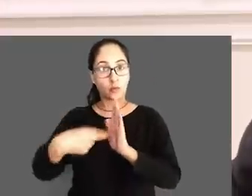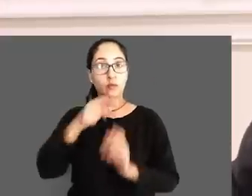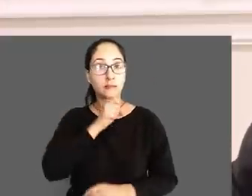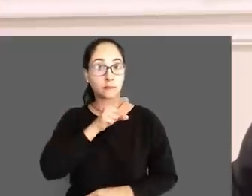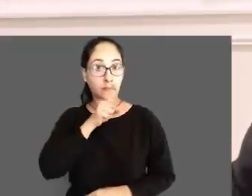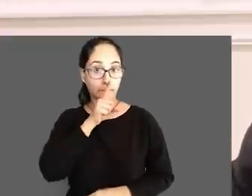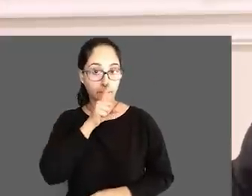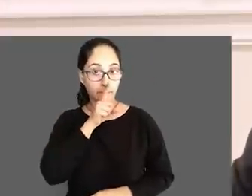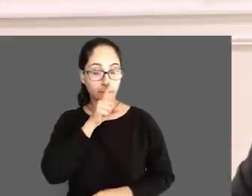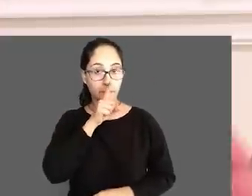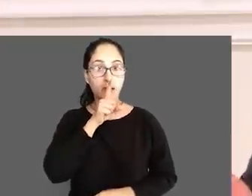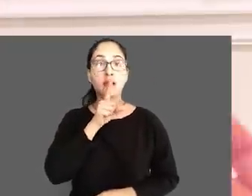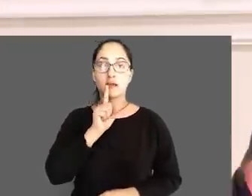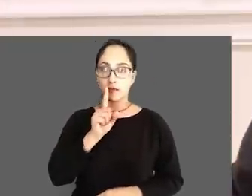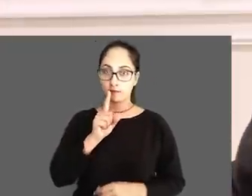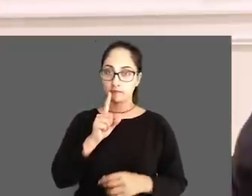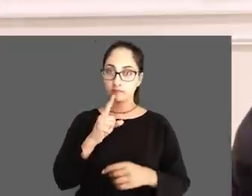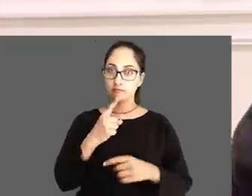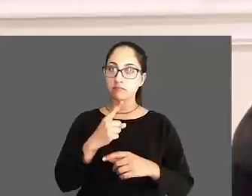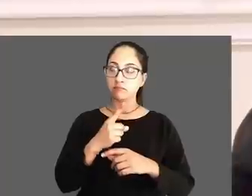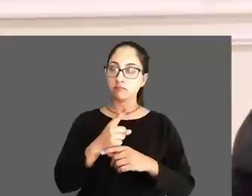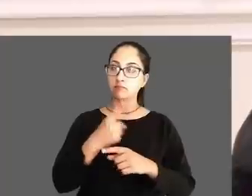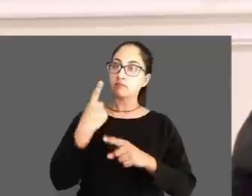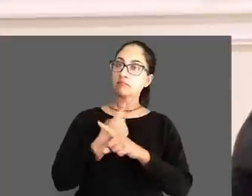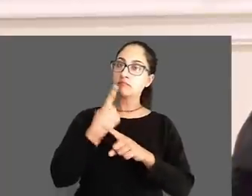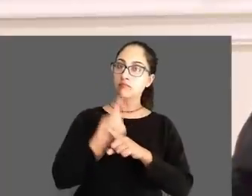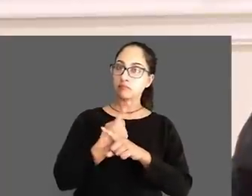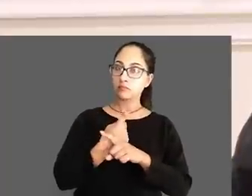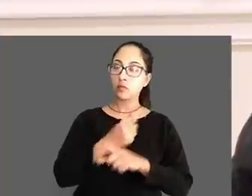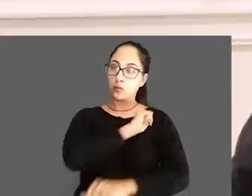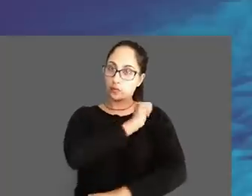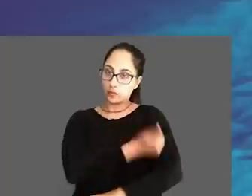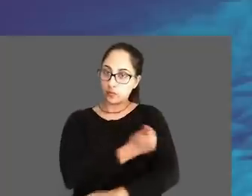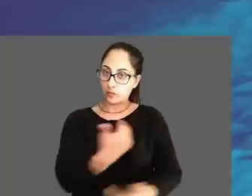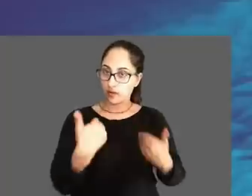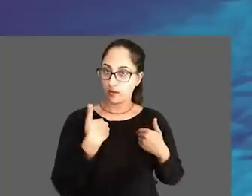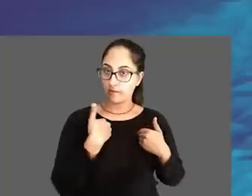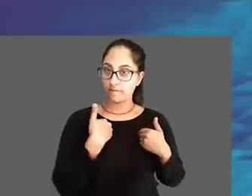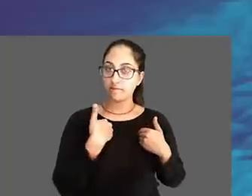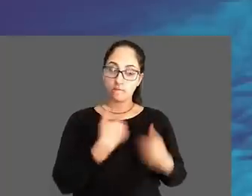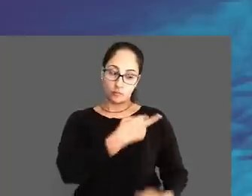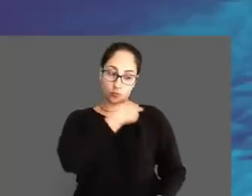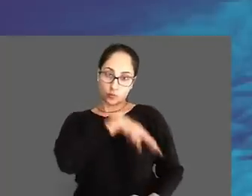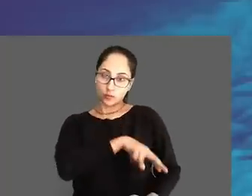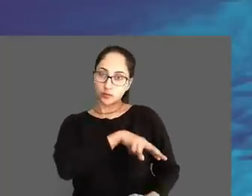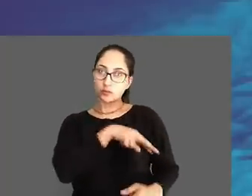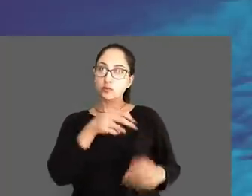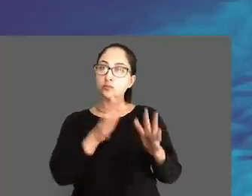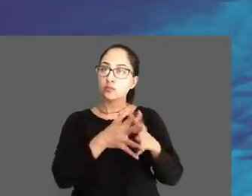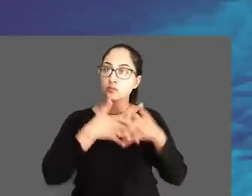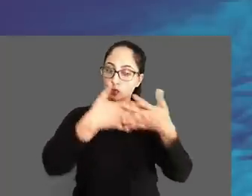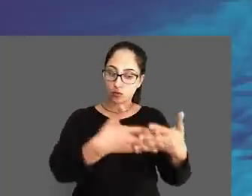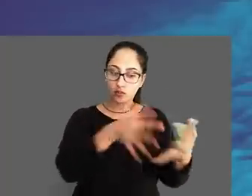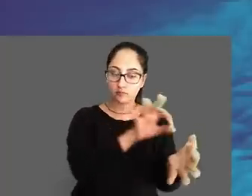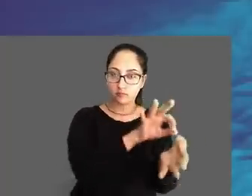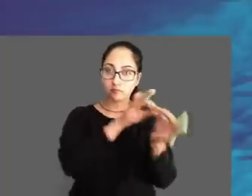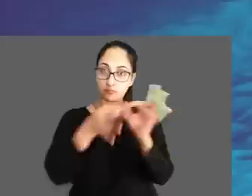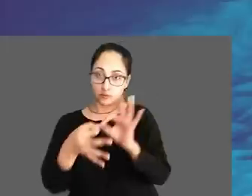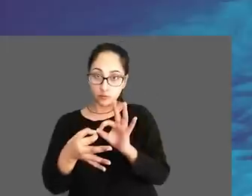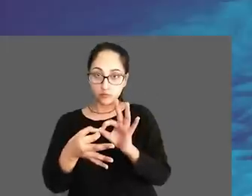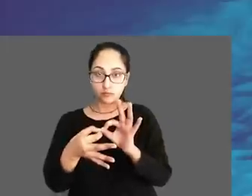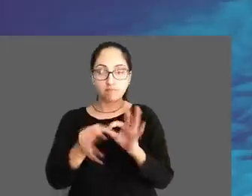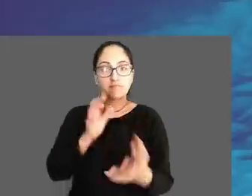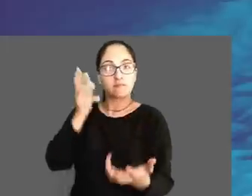that interpretation for the current day and time. Thanks, Hussein, for making that distinction very